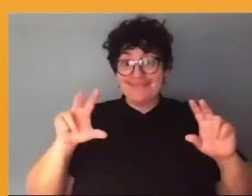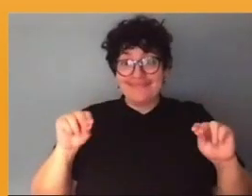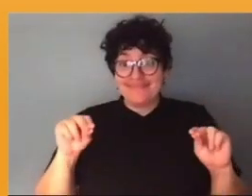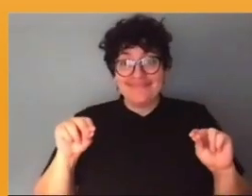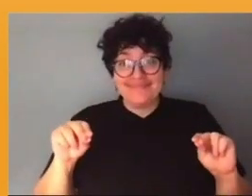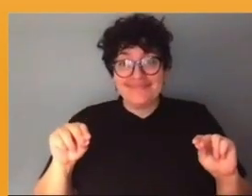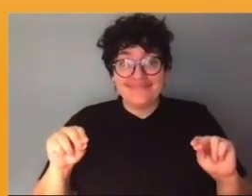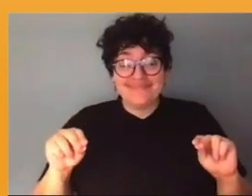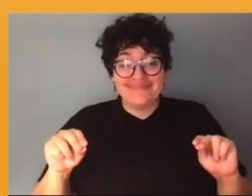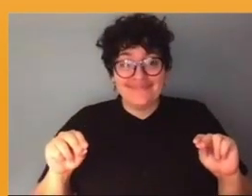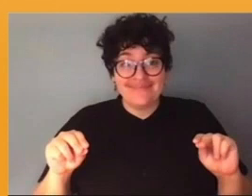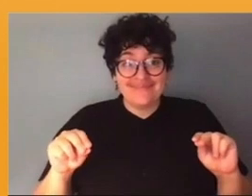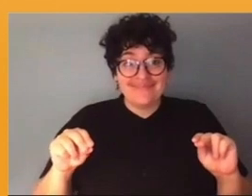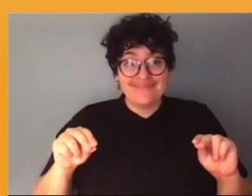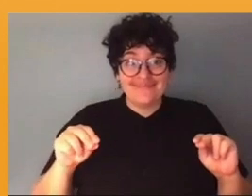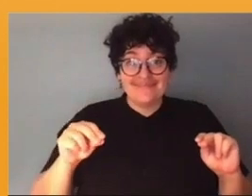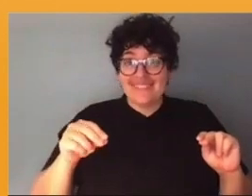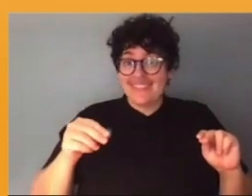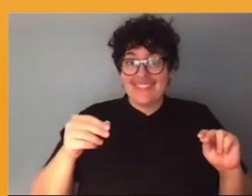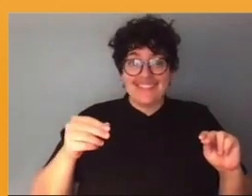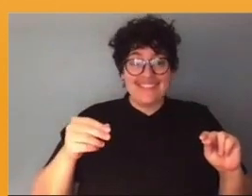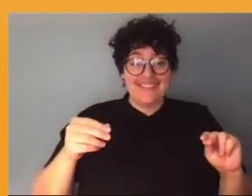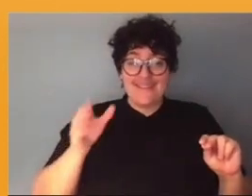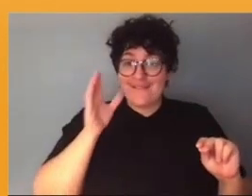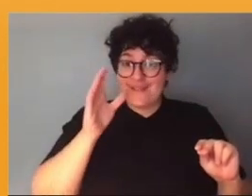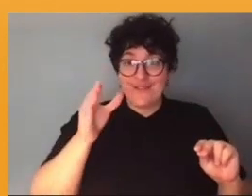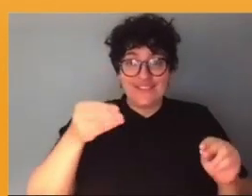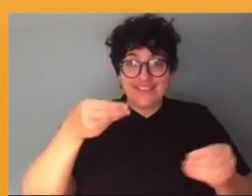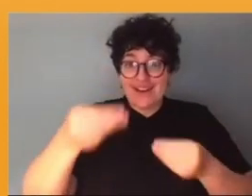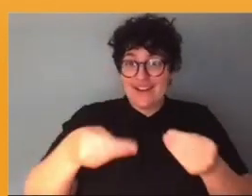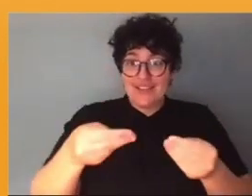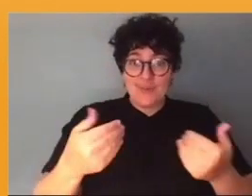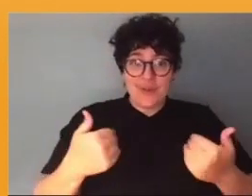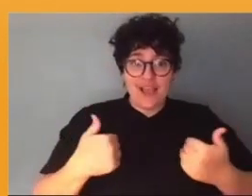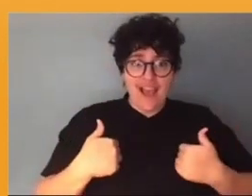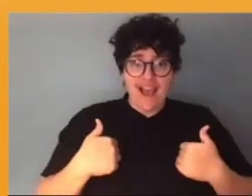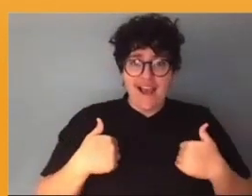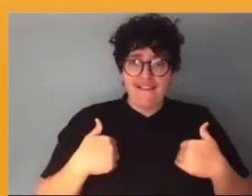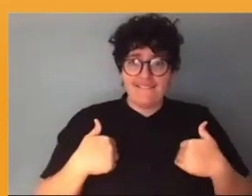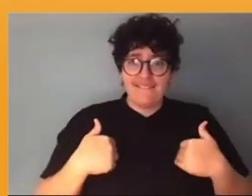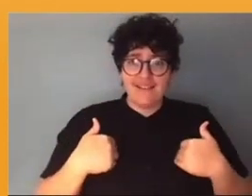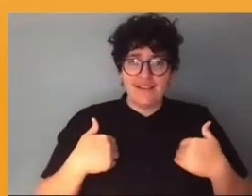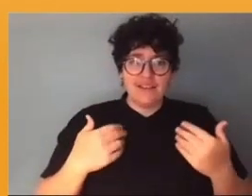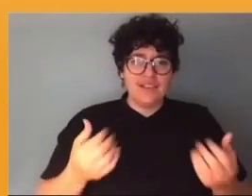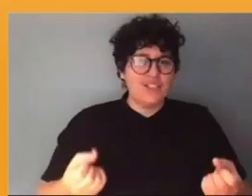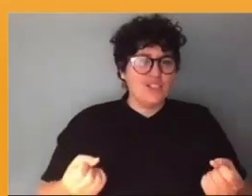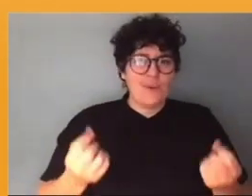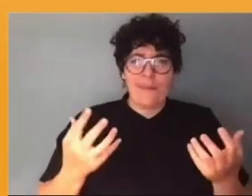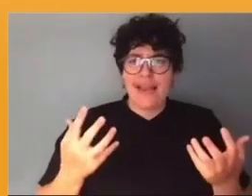If they are so, now we have so many